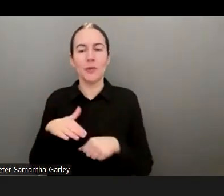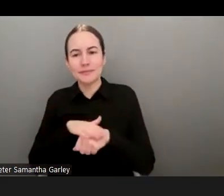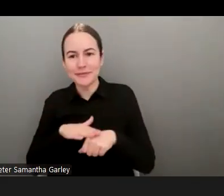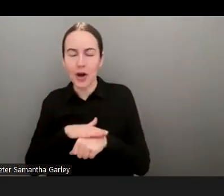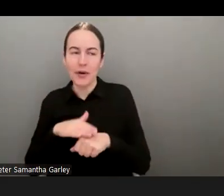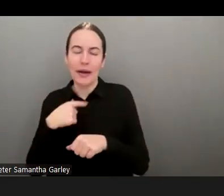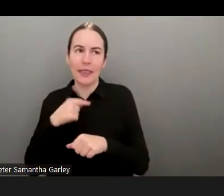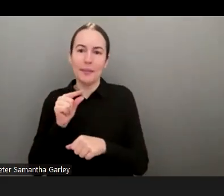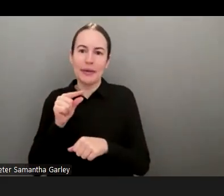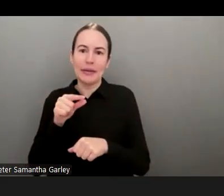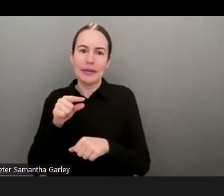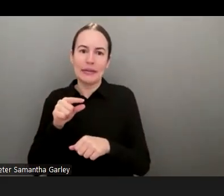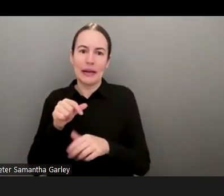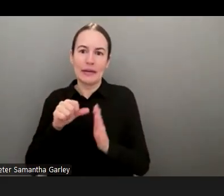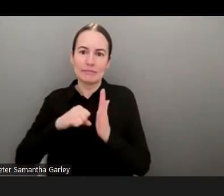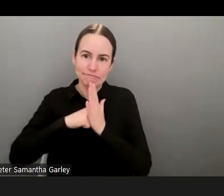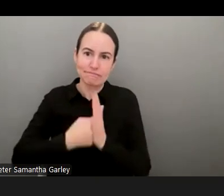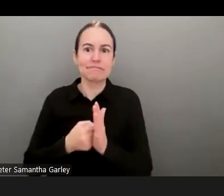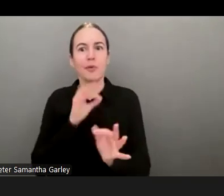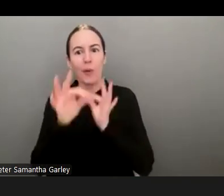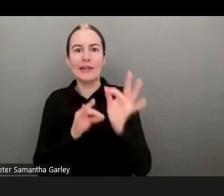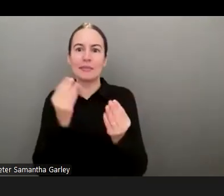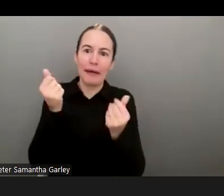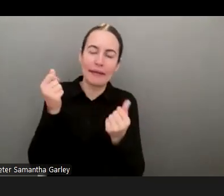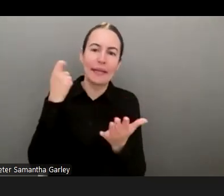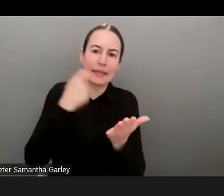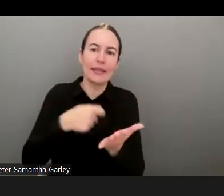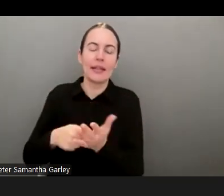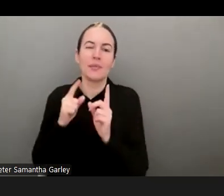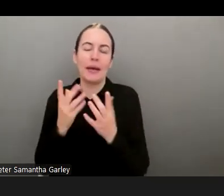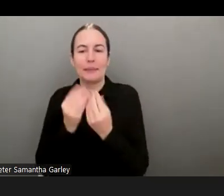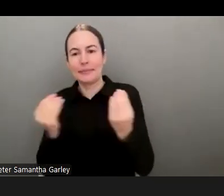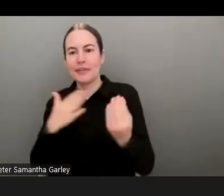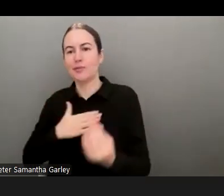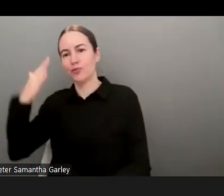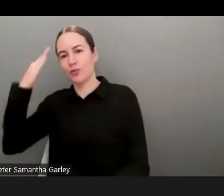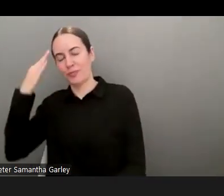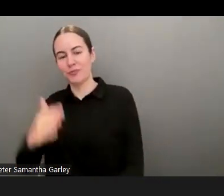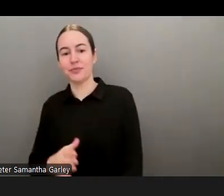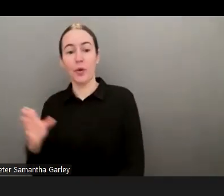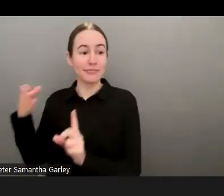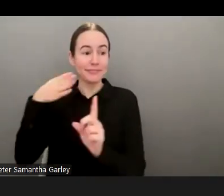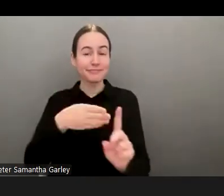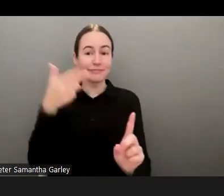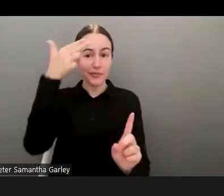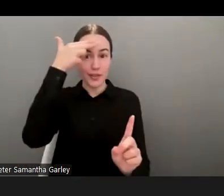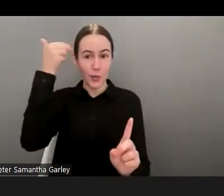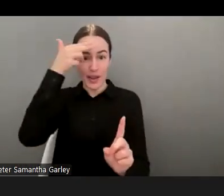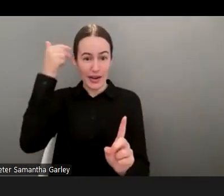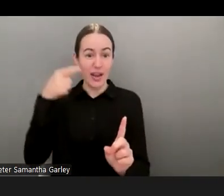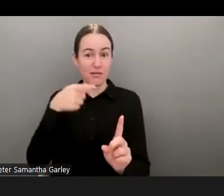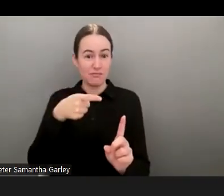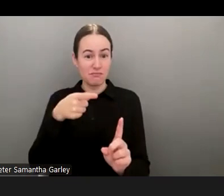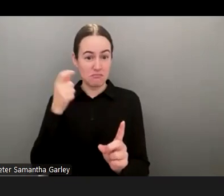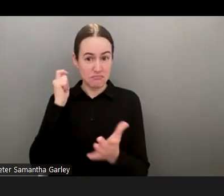but I know many people are asking. So Lithuania, do you have the possibility to also fine economic operators in